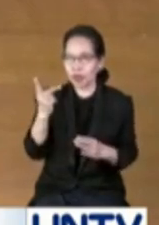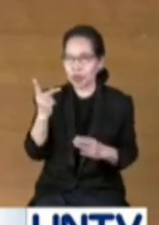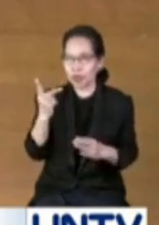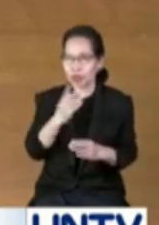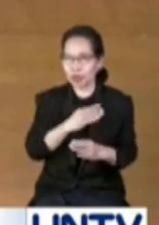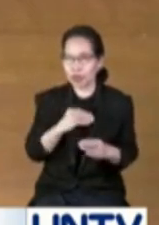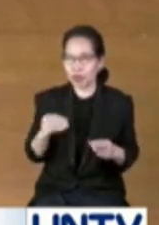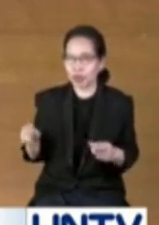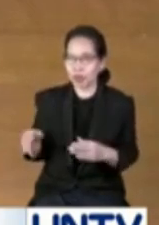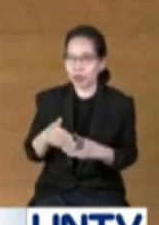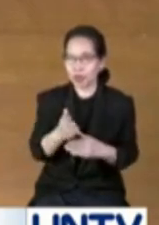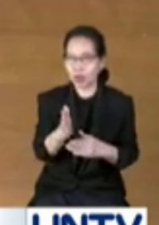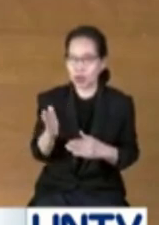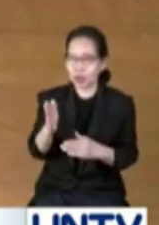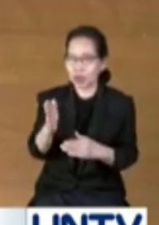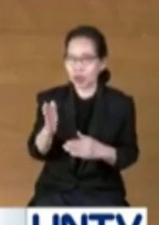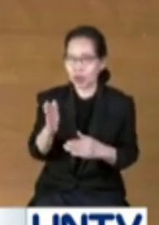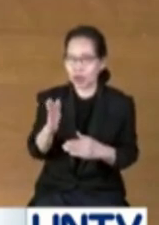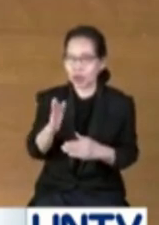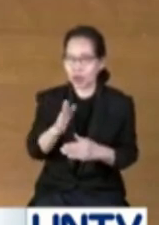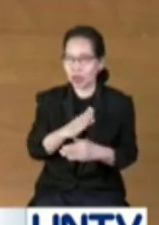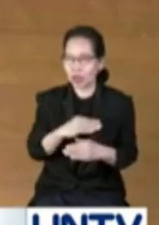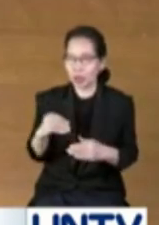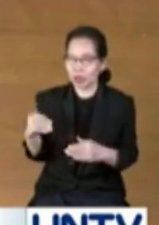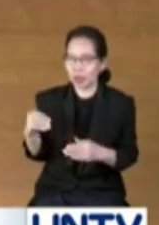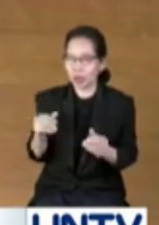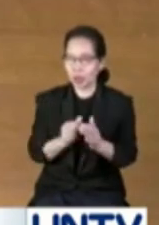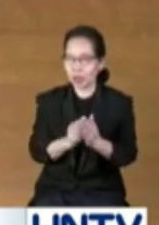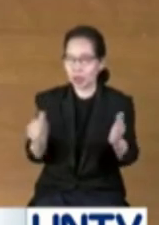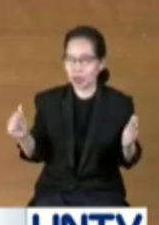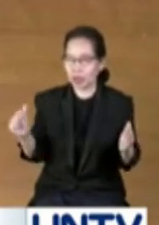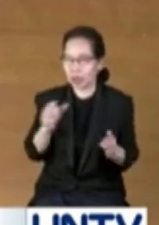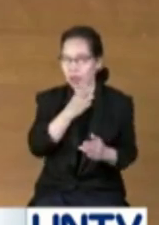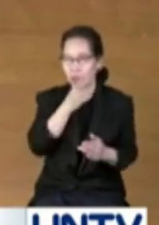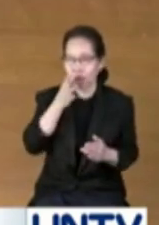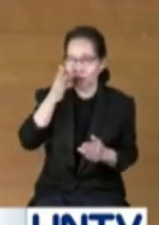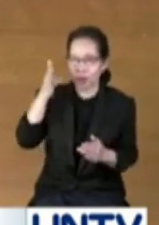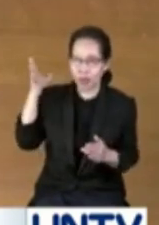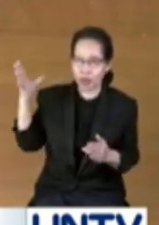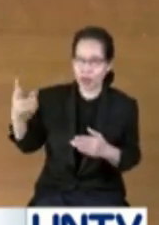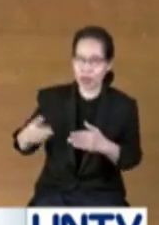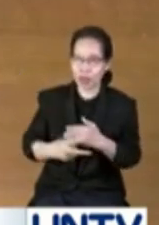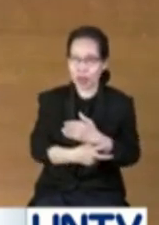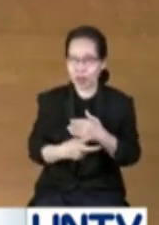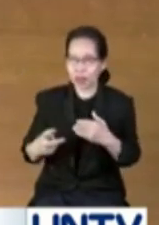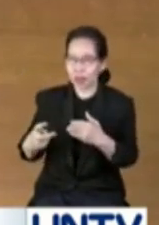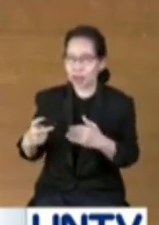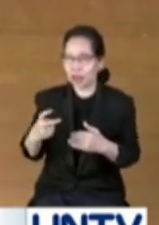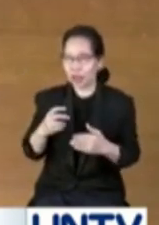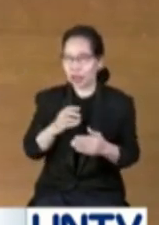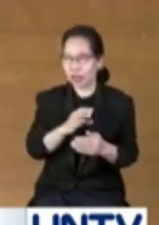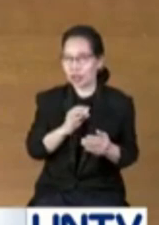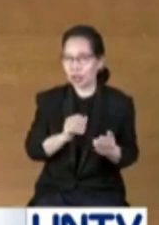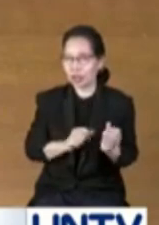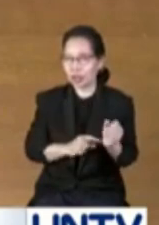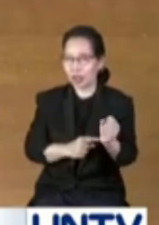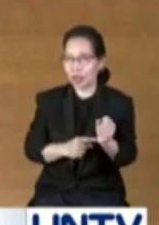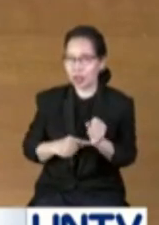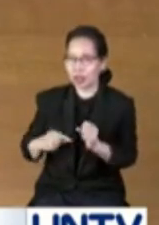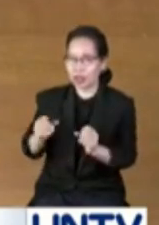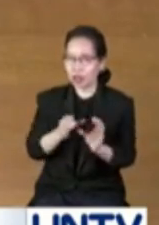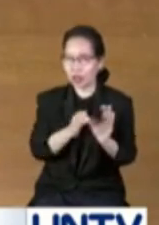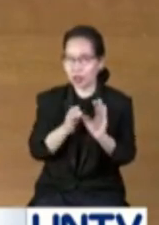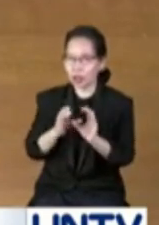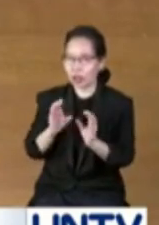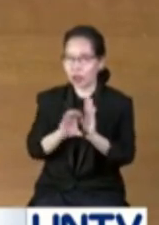code, amendment of the Anti-Agricultural Smuggling Act, amendment of the Cooperative Code,